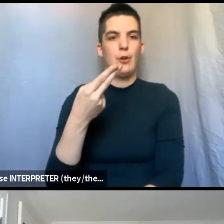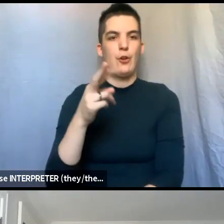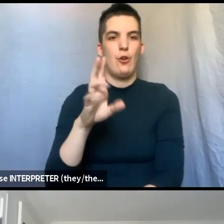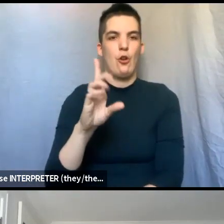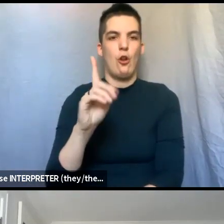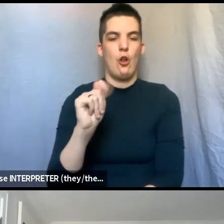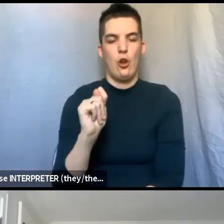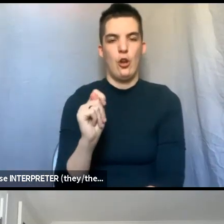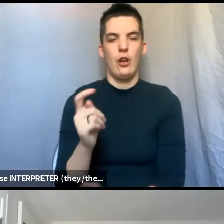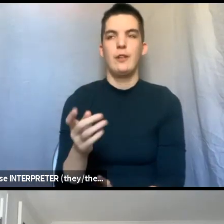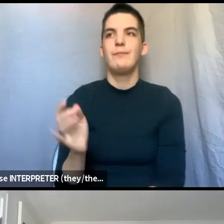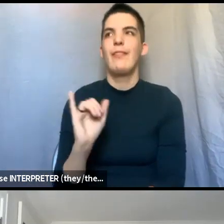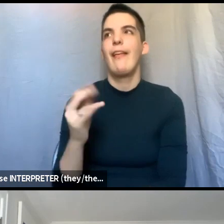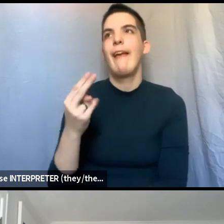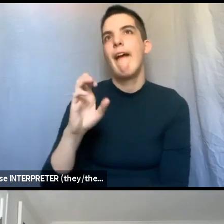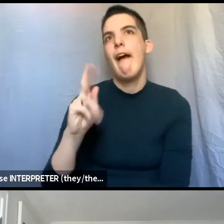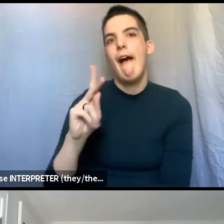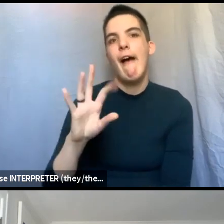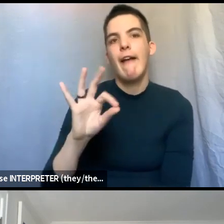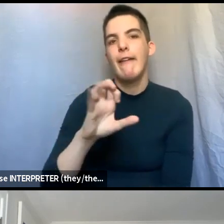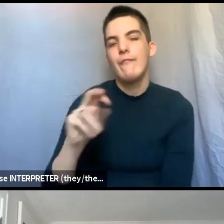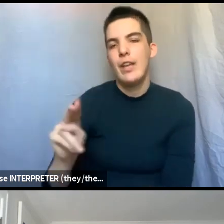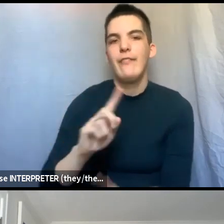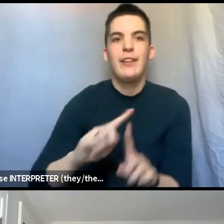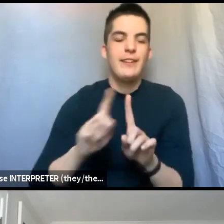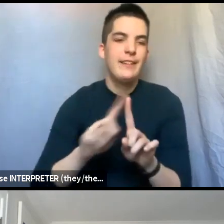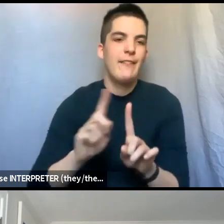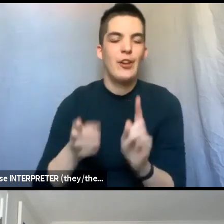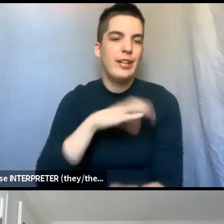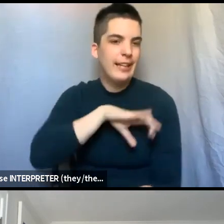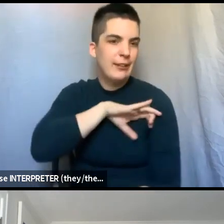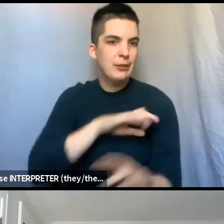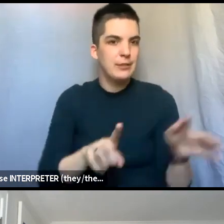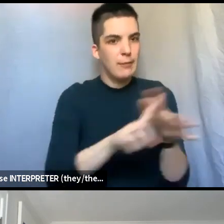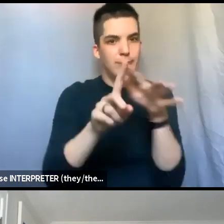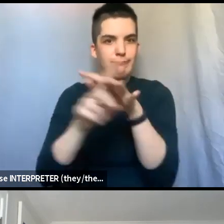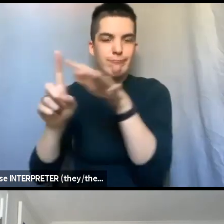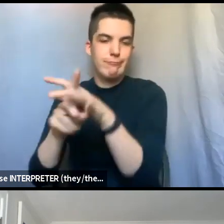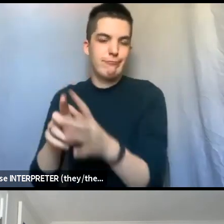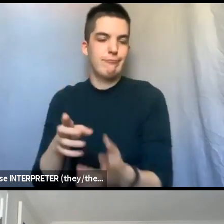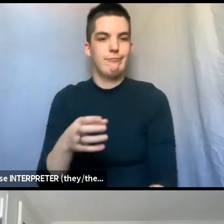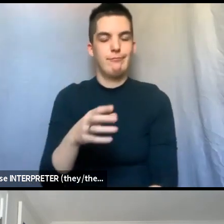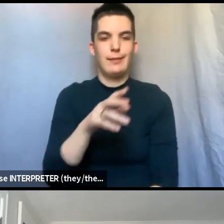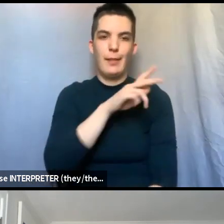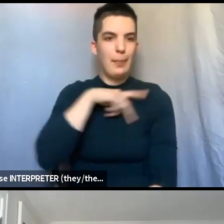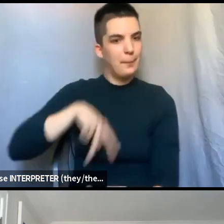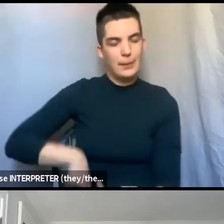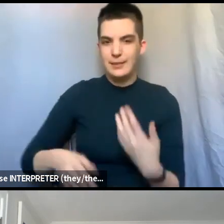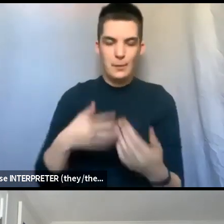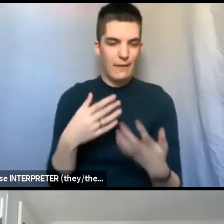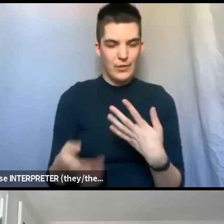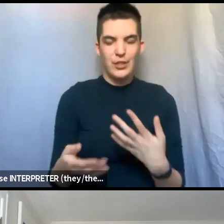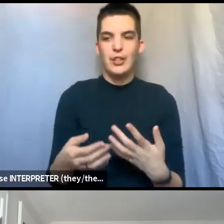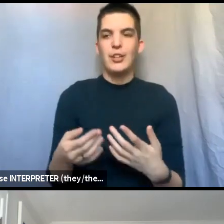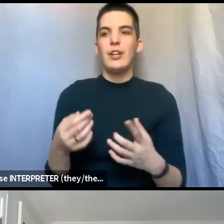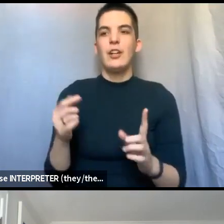in Huckleberry Finn, the players who come through, you know, prince and whatever. She and